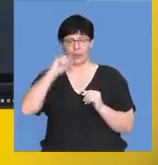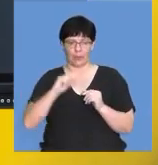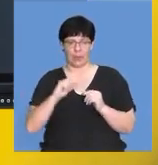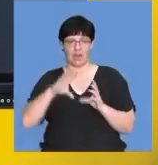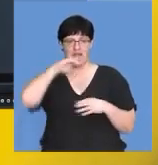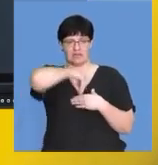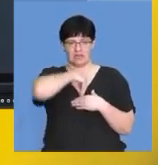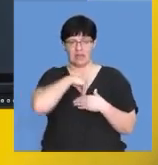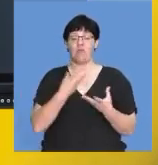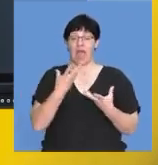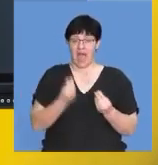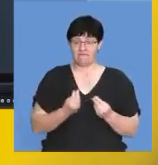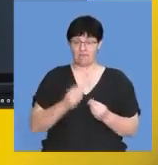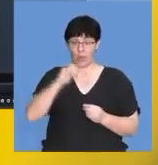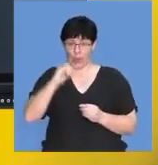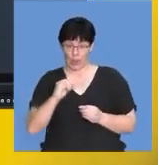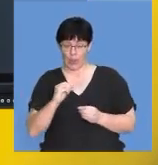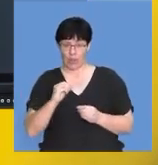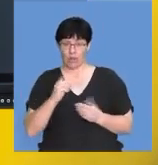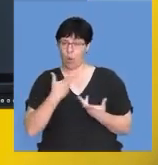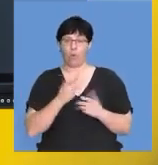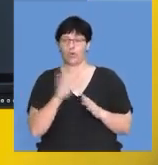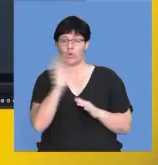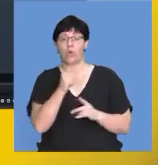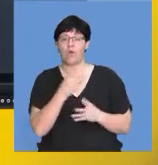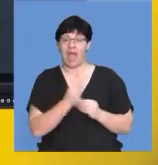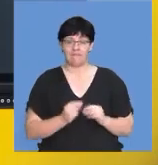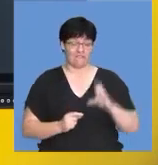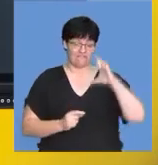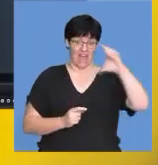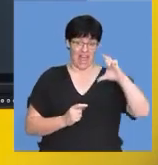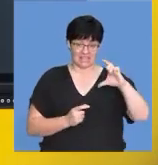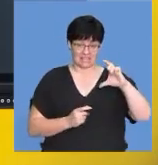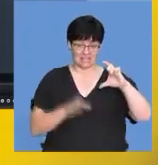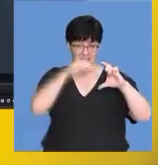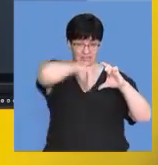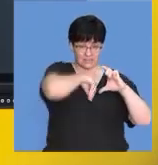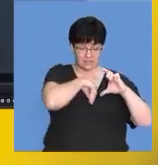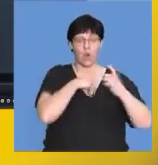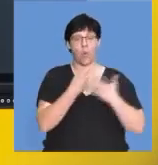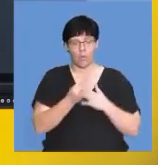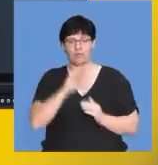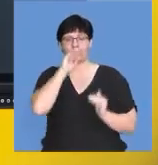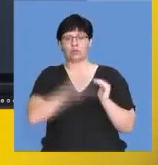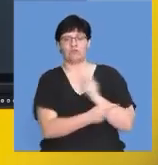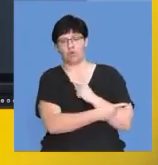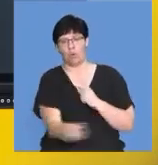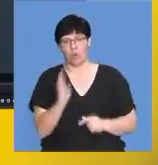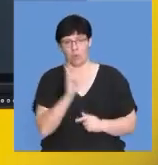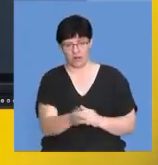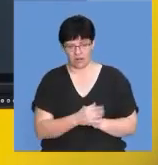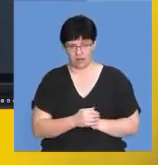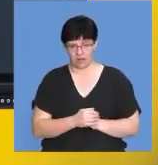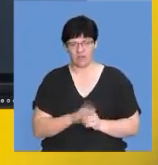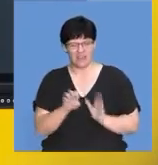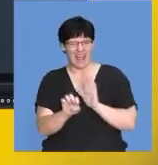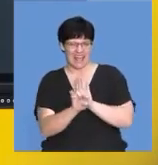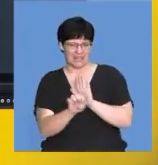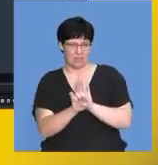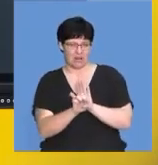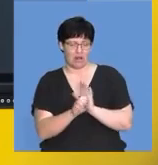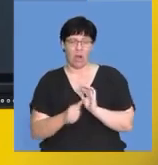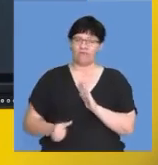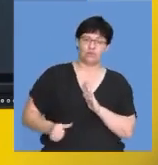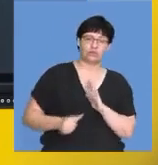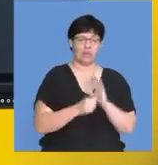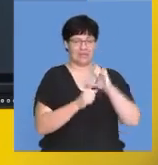If we had the recessive allele, or if we had the dominant allele, beg your pardon, we would all be dwarfs. So that's an example of a